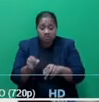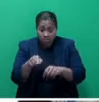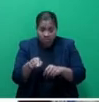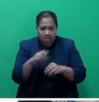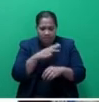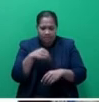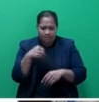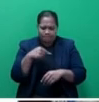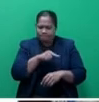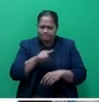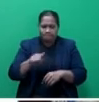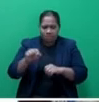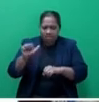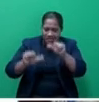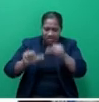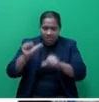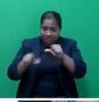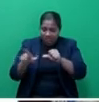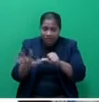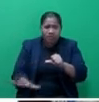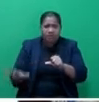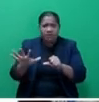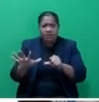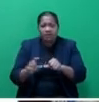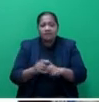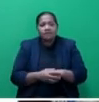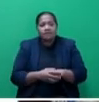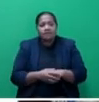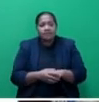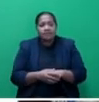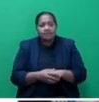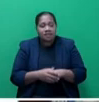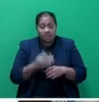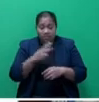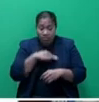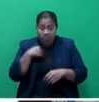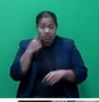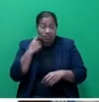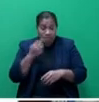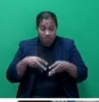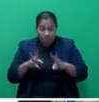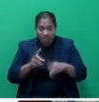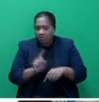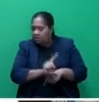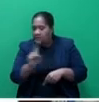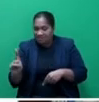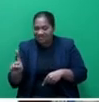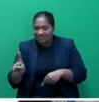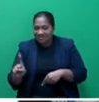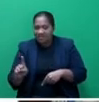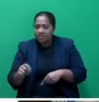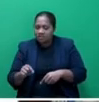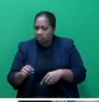detailed flood assessment for the area by engaging the services of Ministry of Waterways. Ministry of Waterways provided